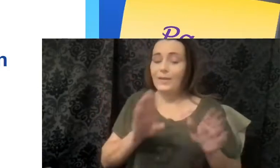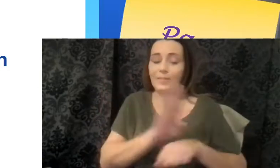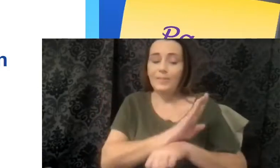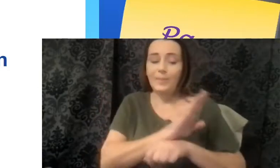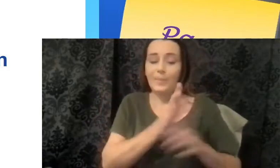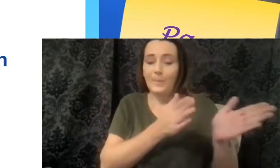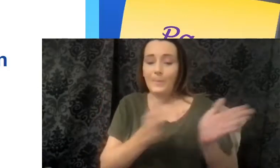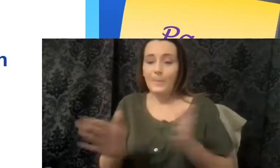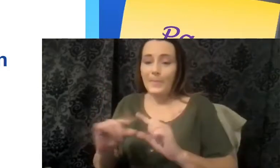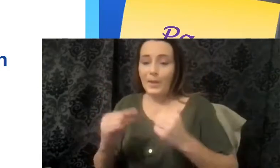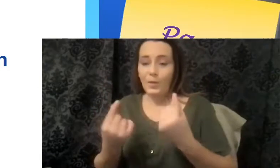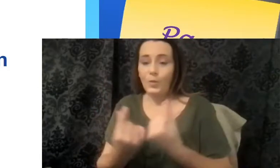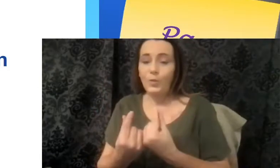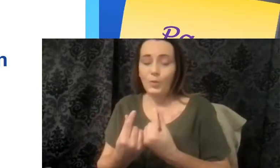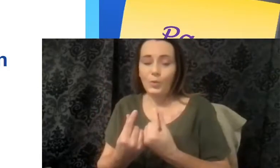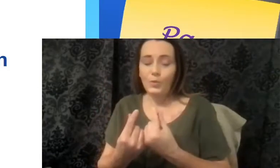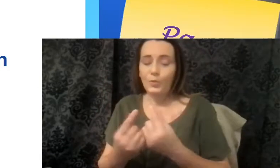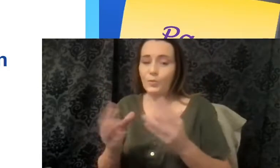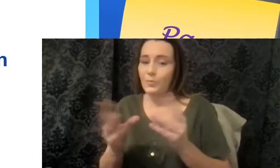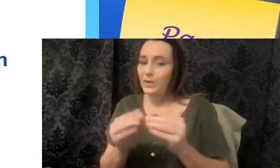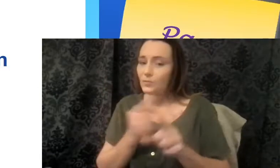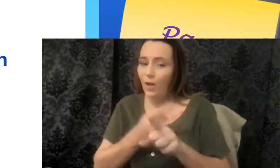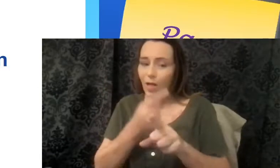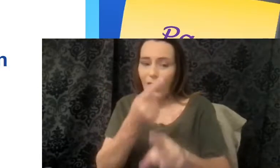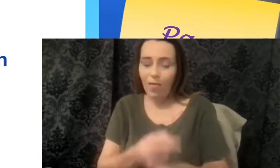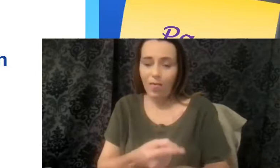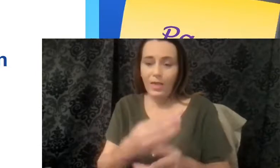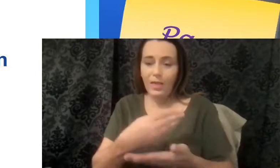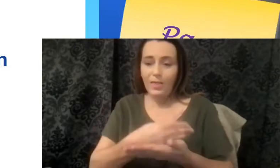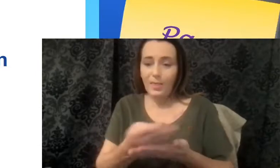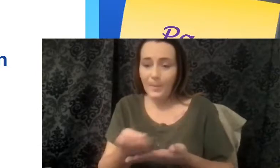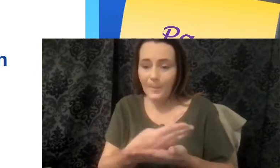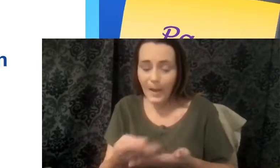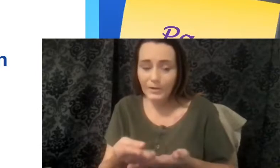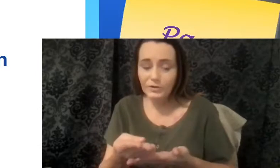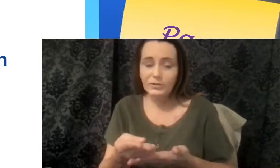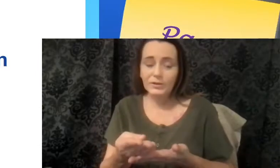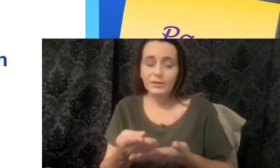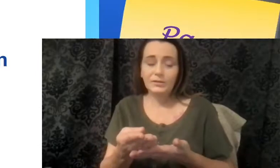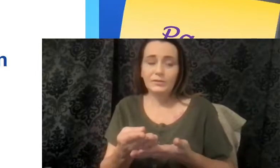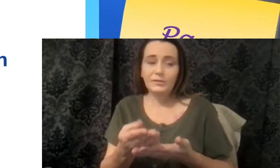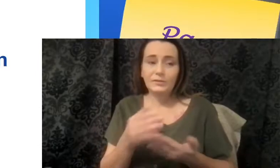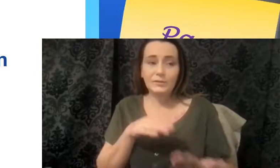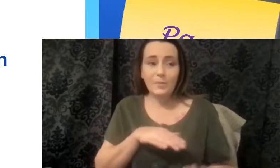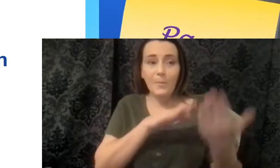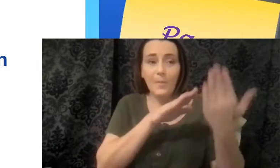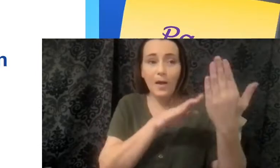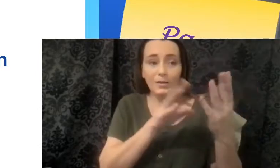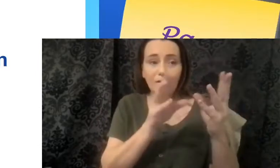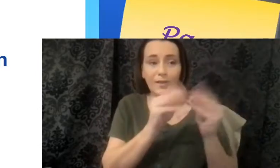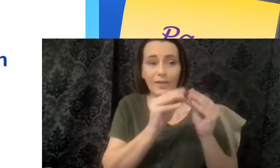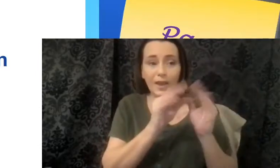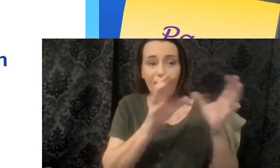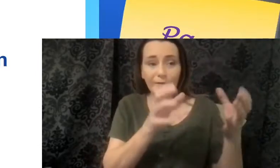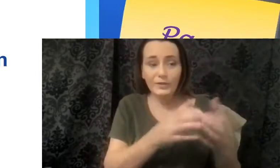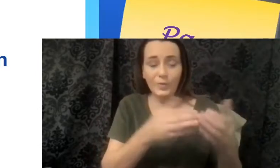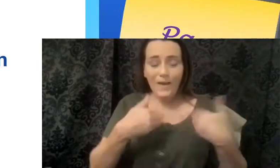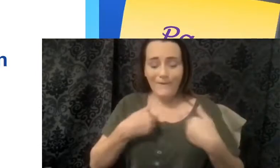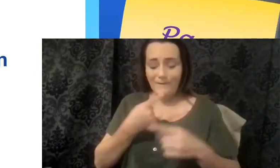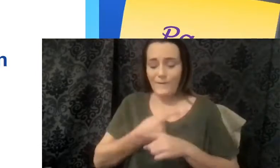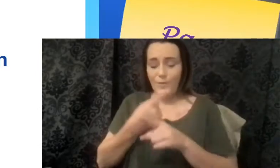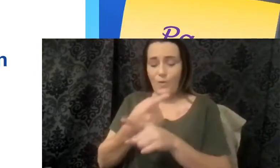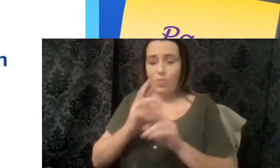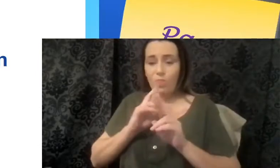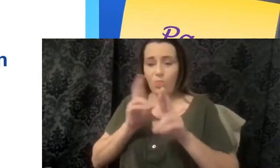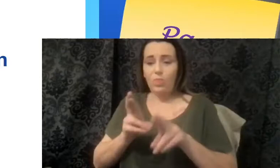regular. We have the budget that goes before the conference. We have regular reporting. And of course, anybody